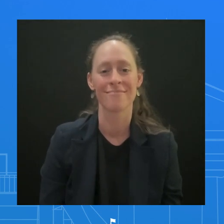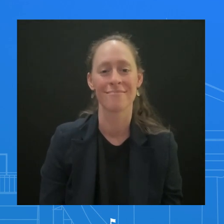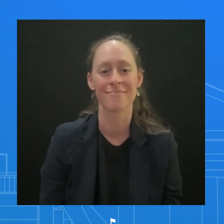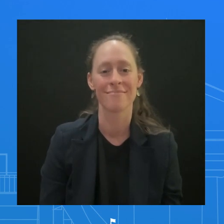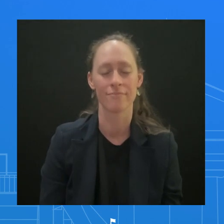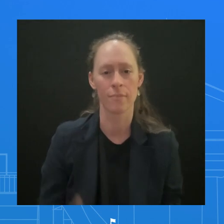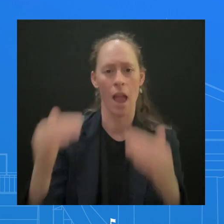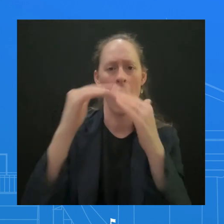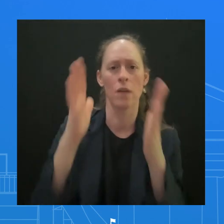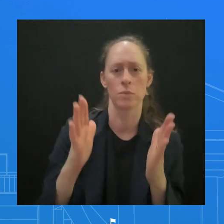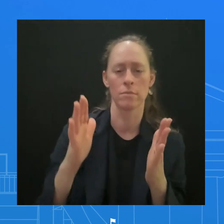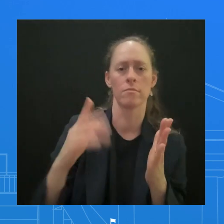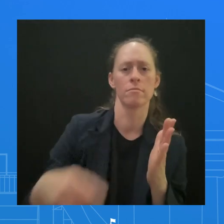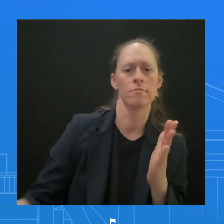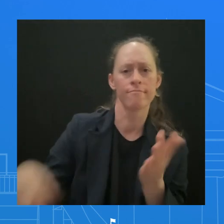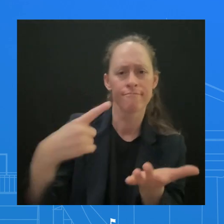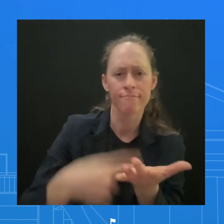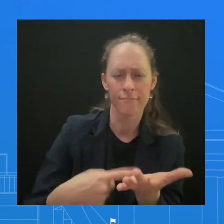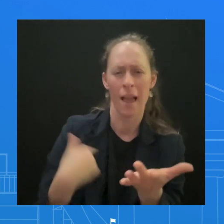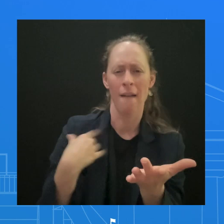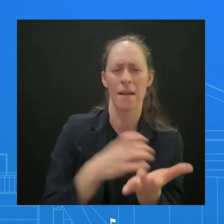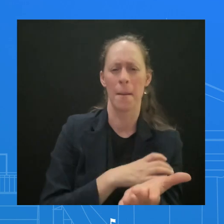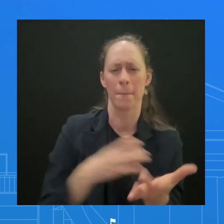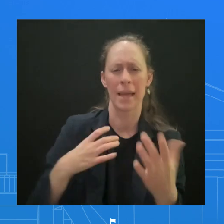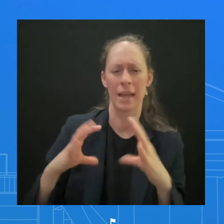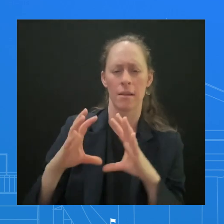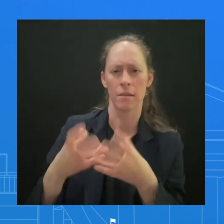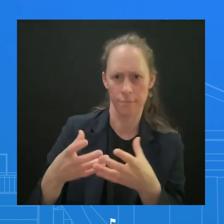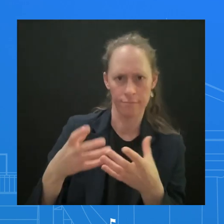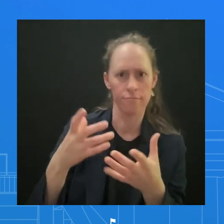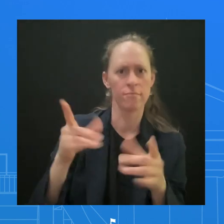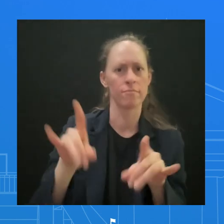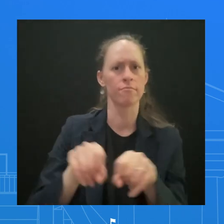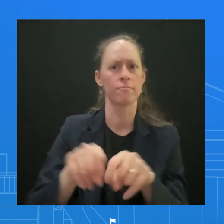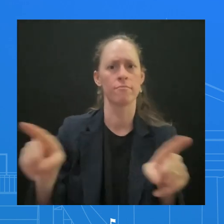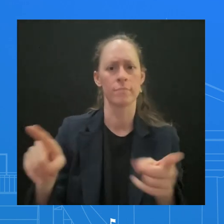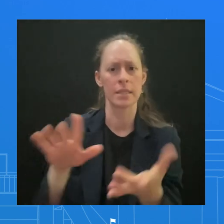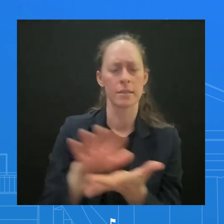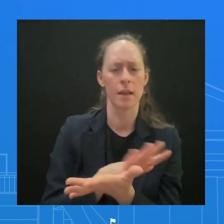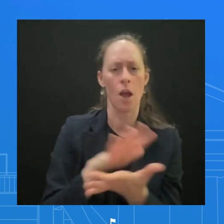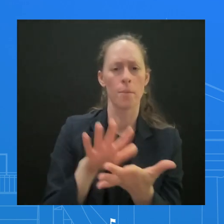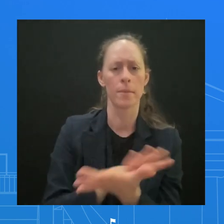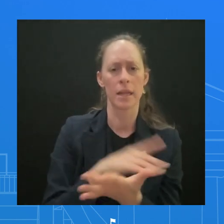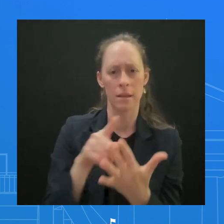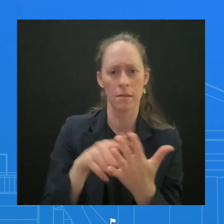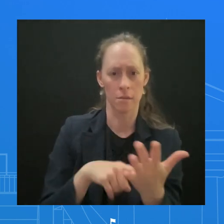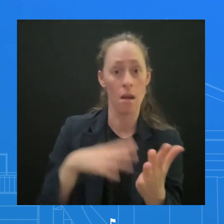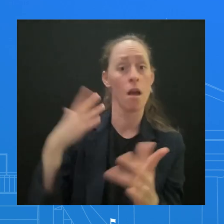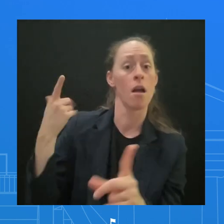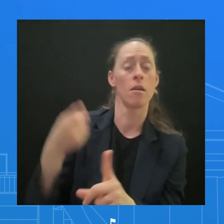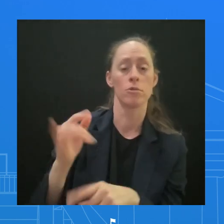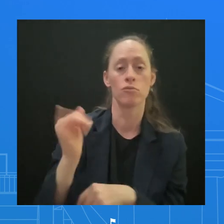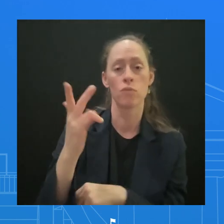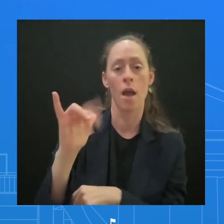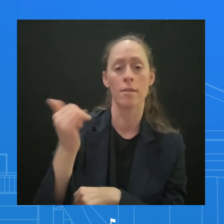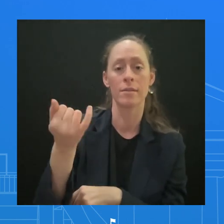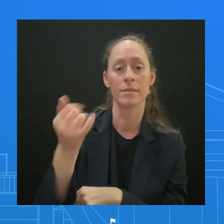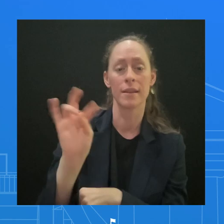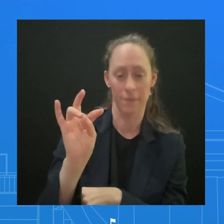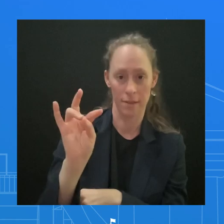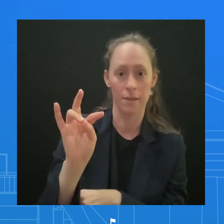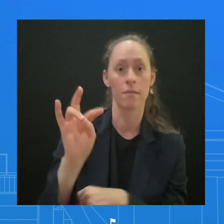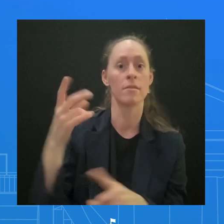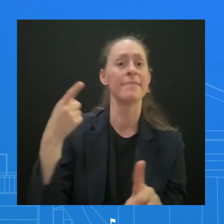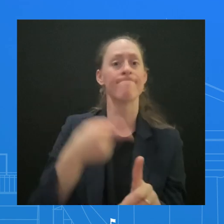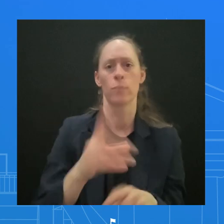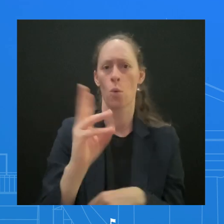authenticity nowhere challenged. That included a July 2017 WhatsApp message sent by Hunter Biden